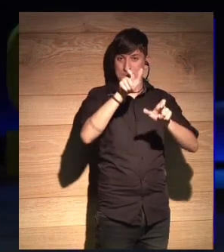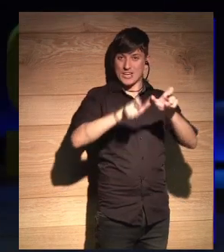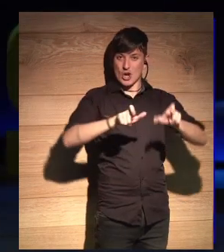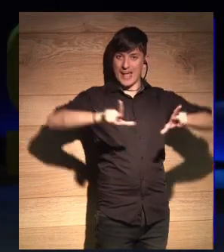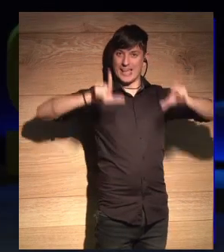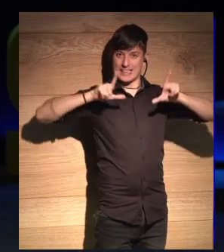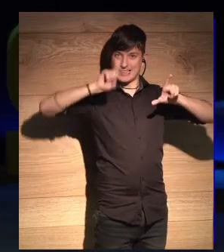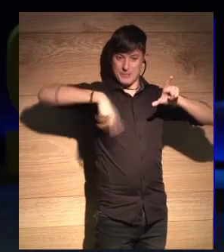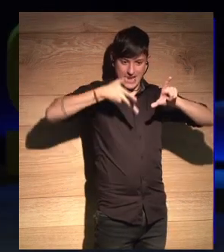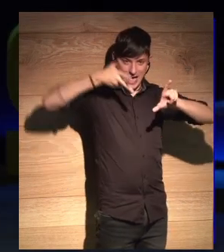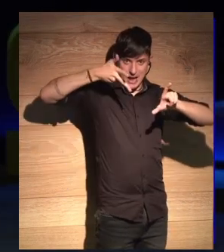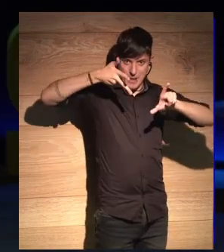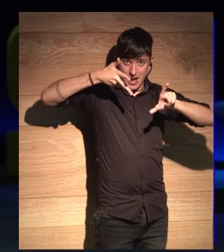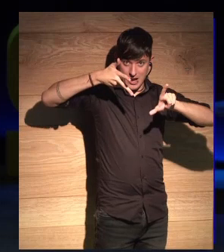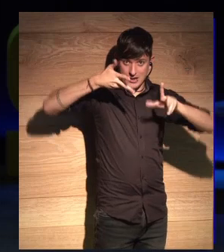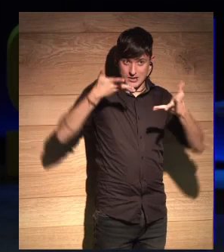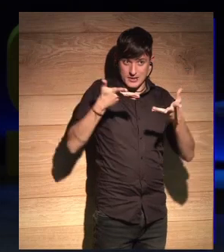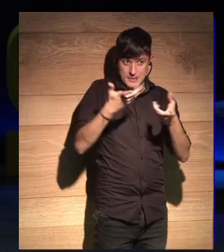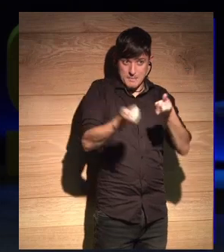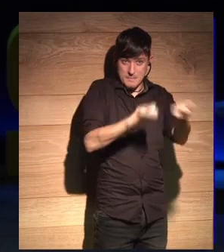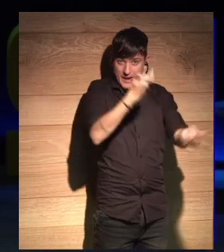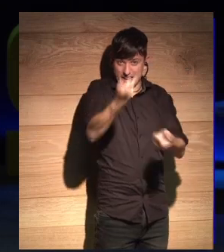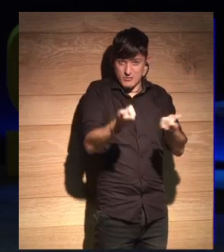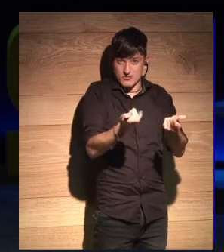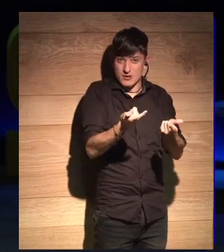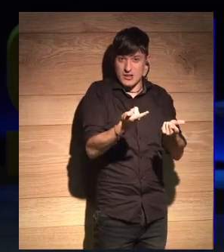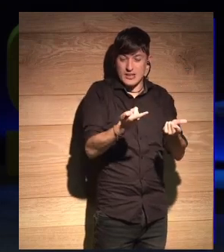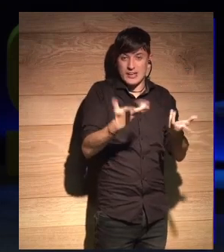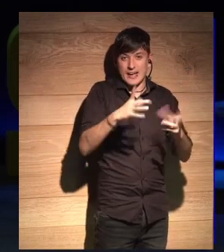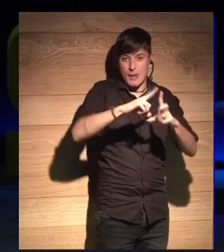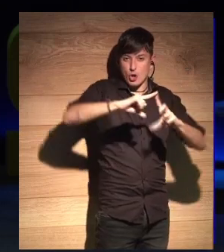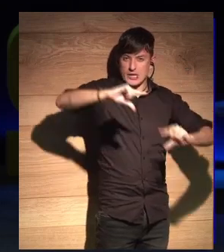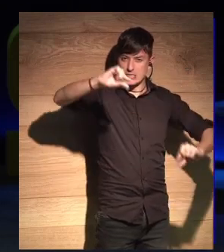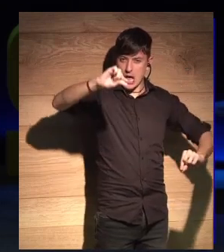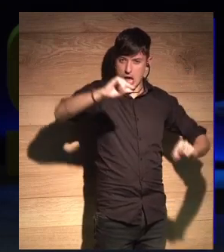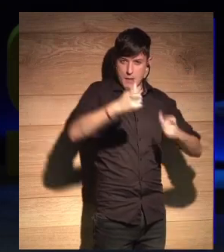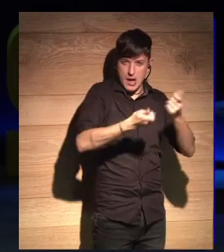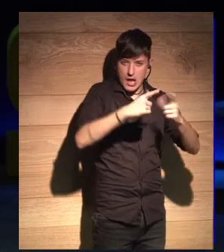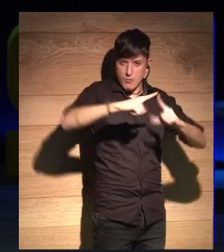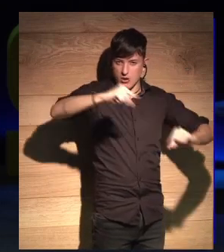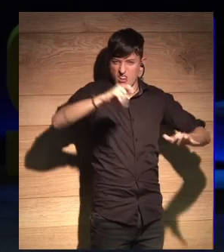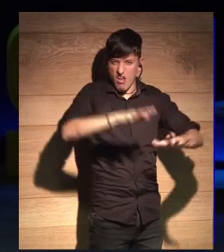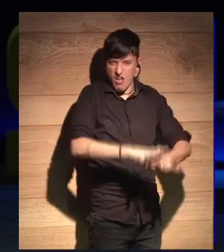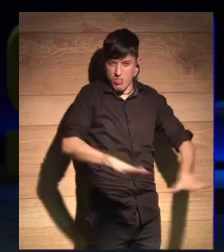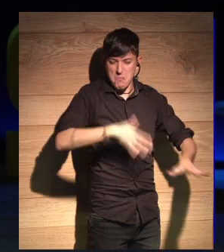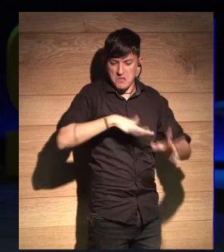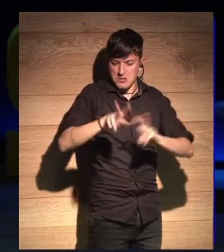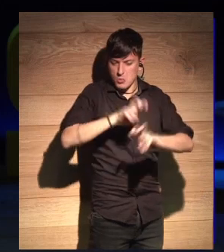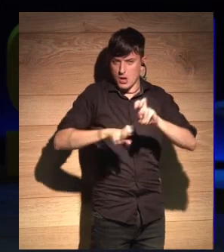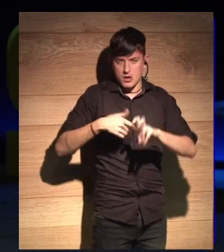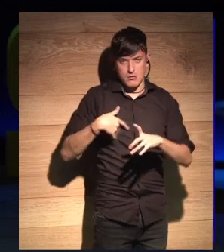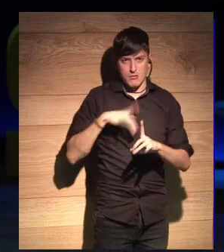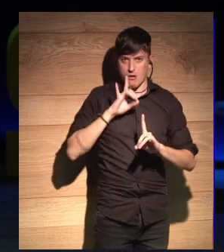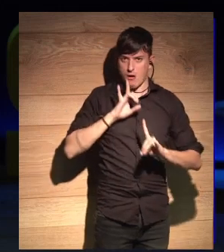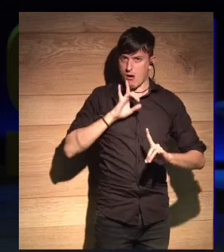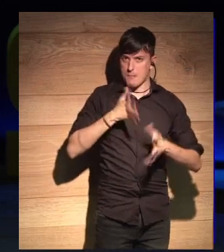Japanese form of choreography that is incredibly slow, and you should just look it up. I have an amazing choreographer named Evangeline that I worked